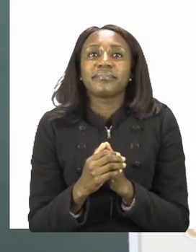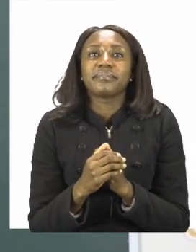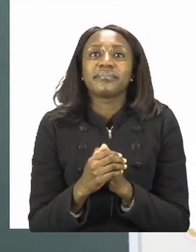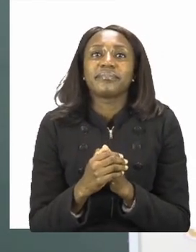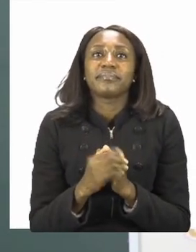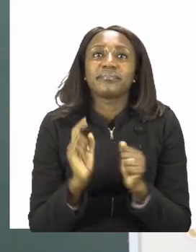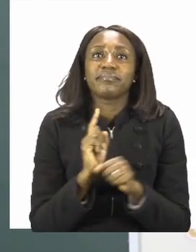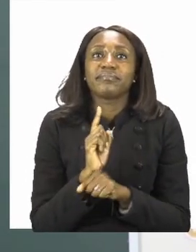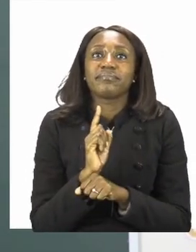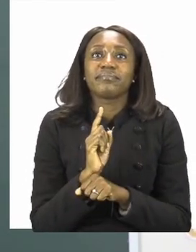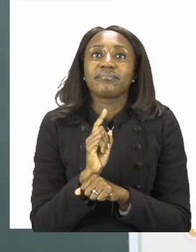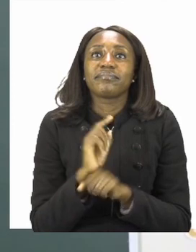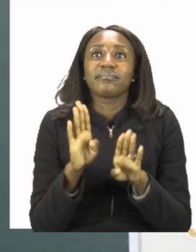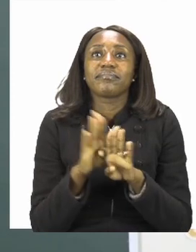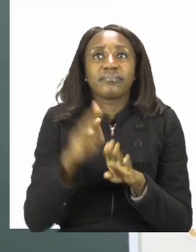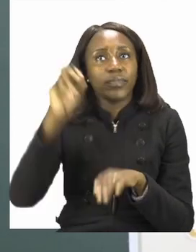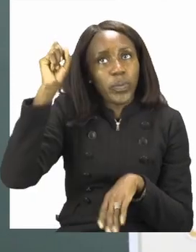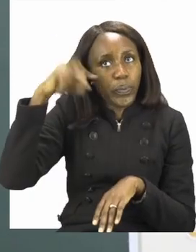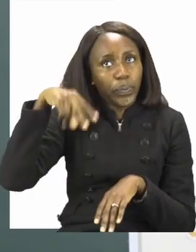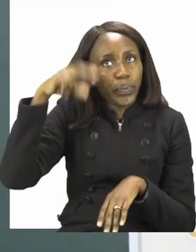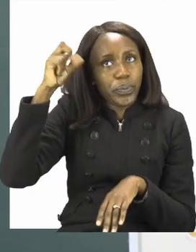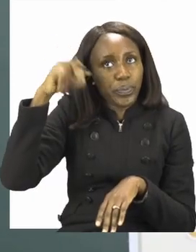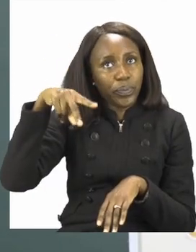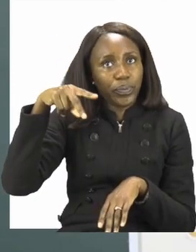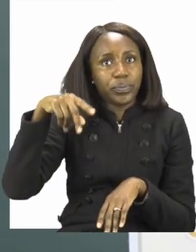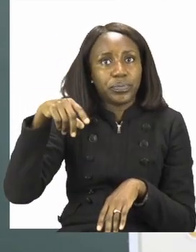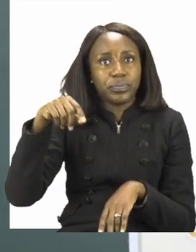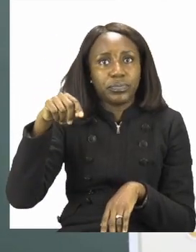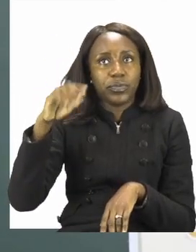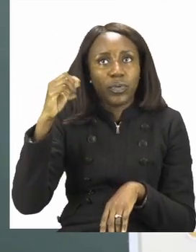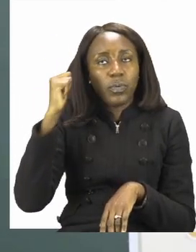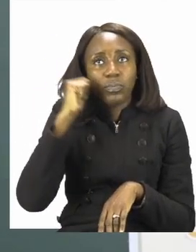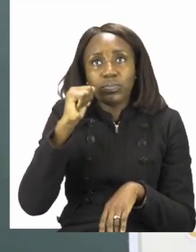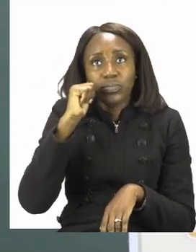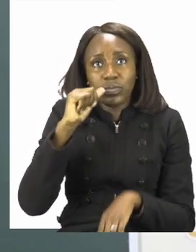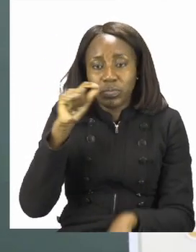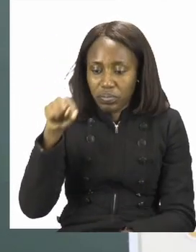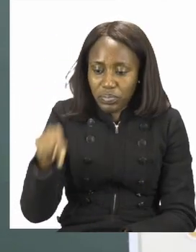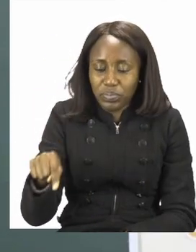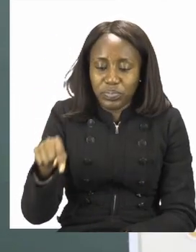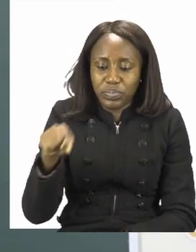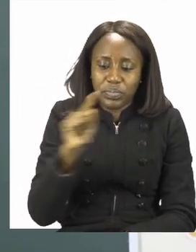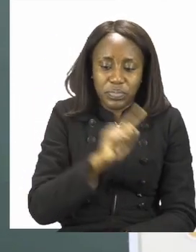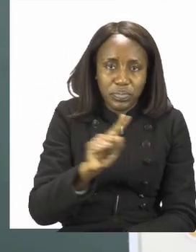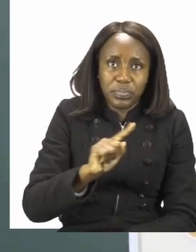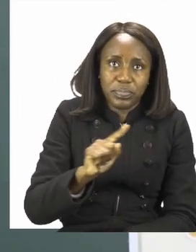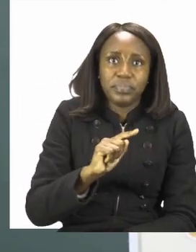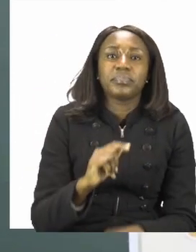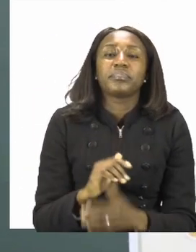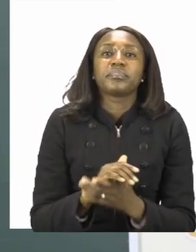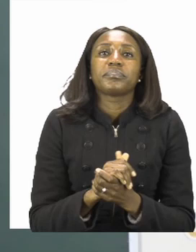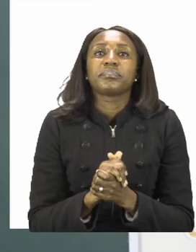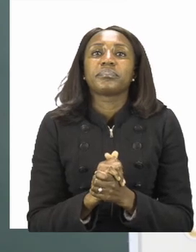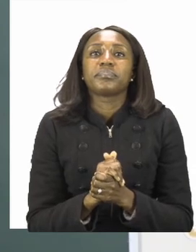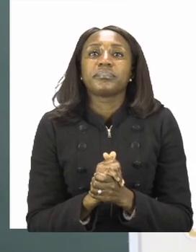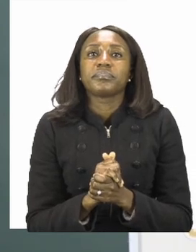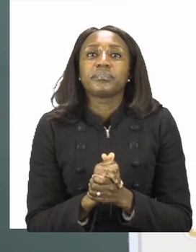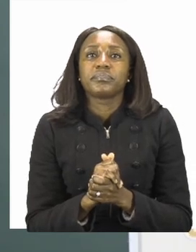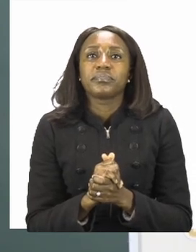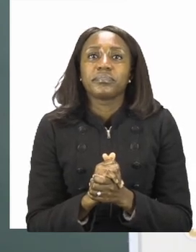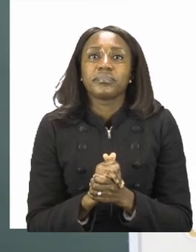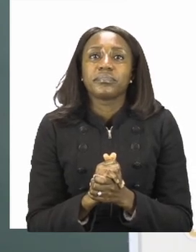do are stars. So I'm going to use yellow. I'm going to put my finger in and I'm going to make